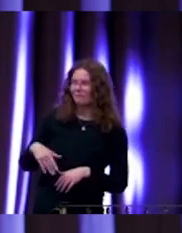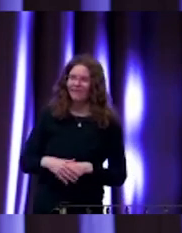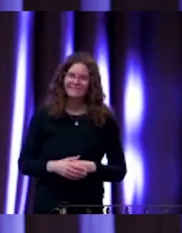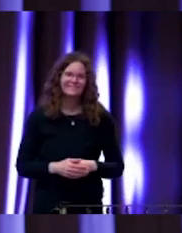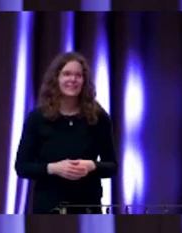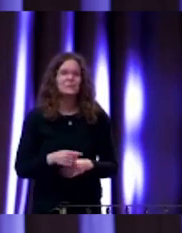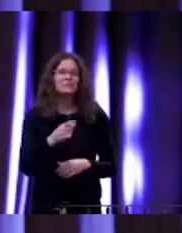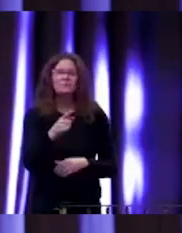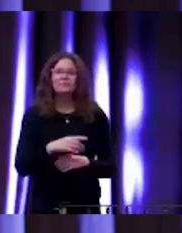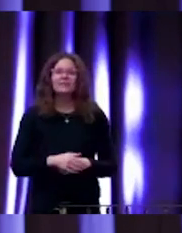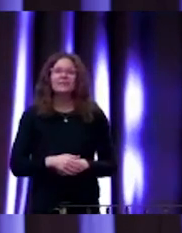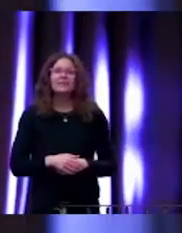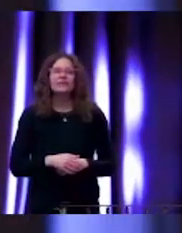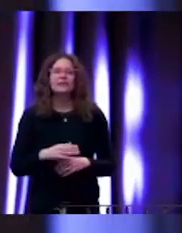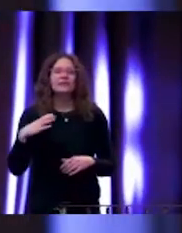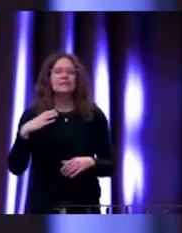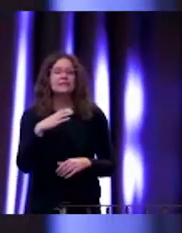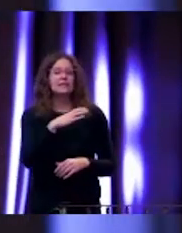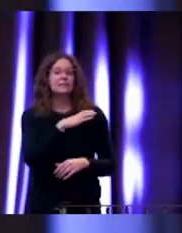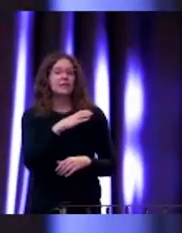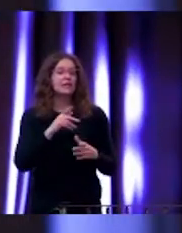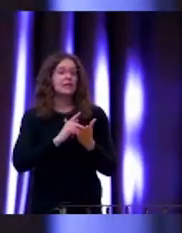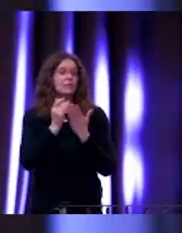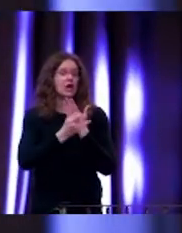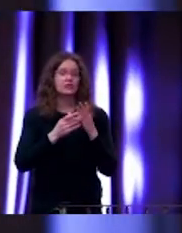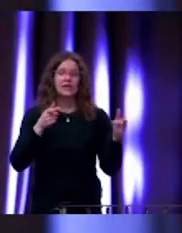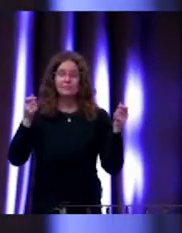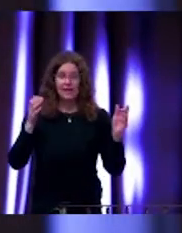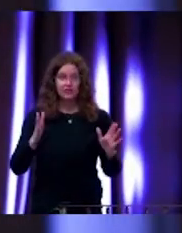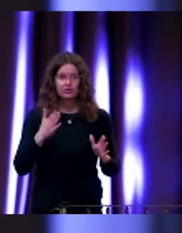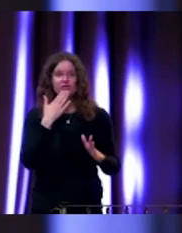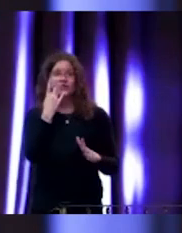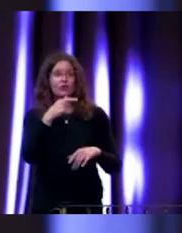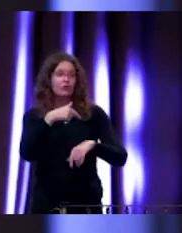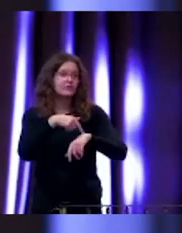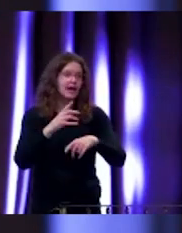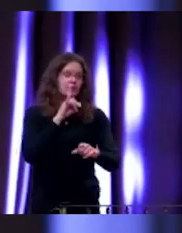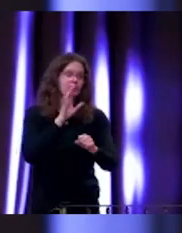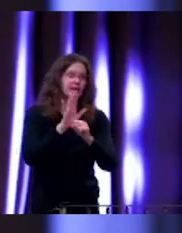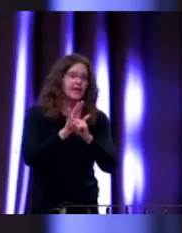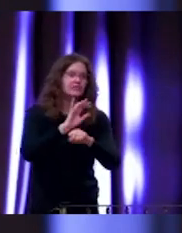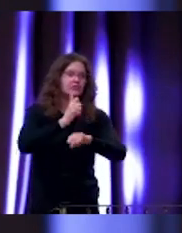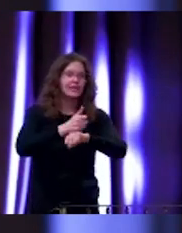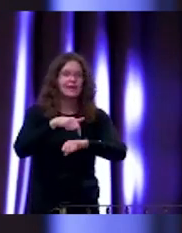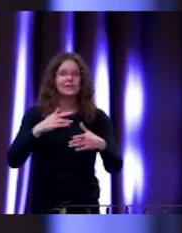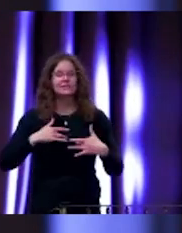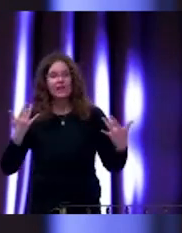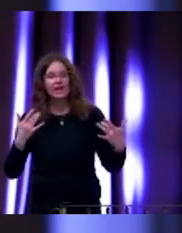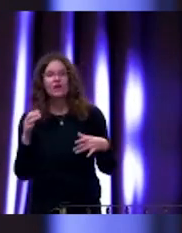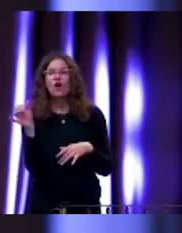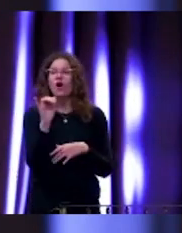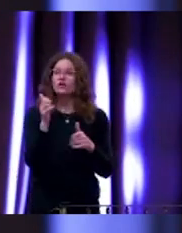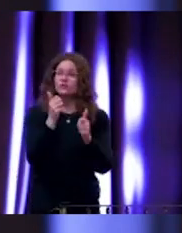He was the convening project manager. Thank you for your time and dedication for putting this event together, along with everyone